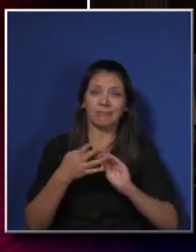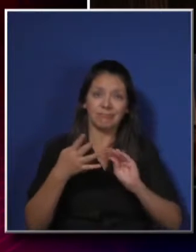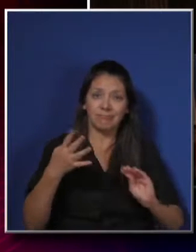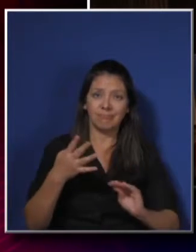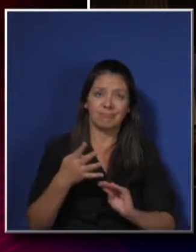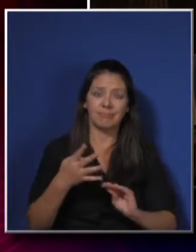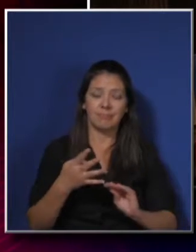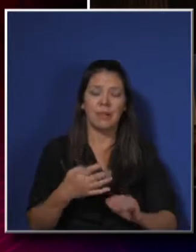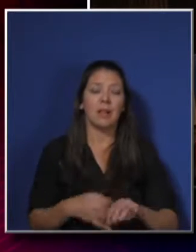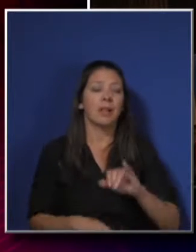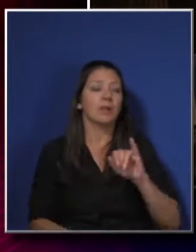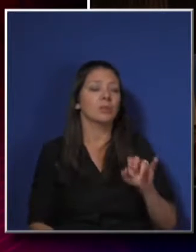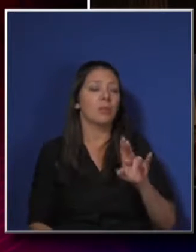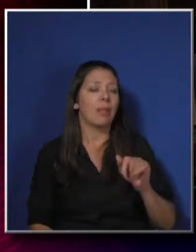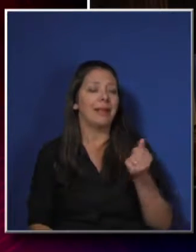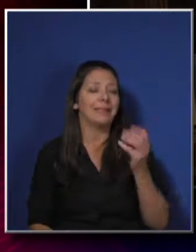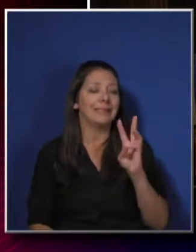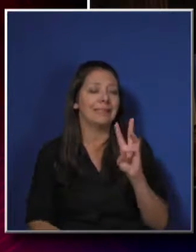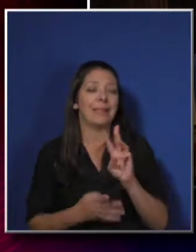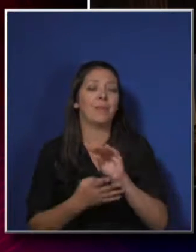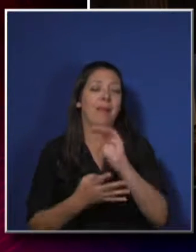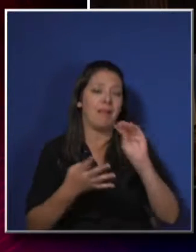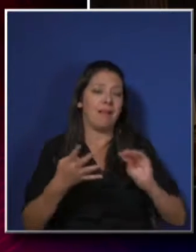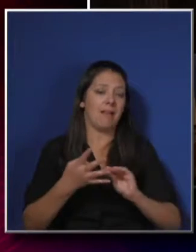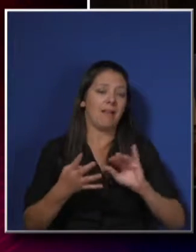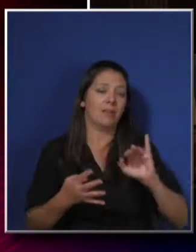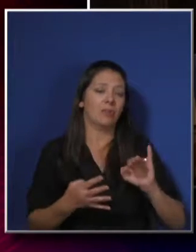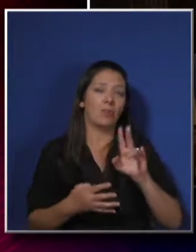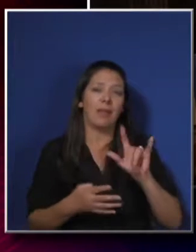And July 16th would become July 23rd.